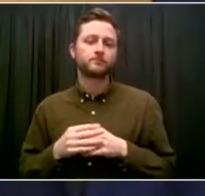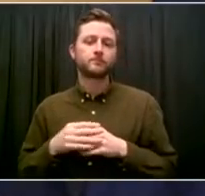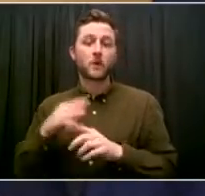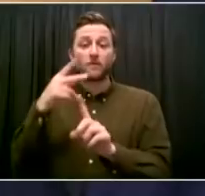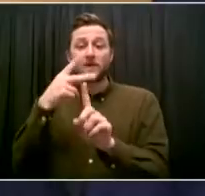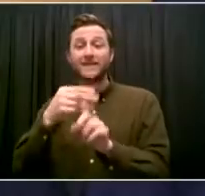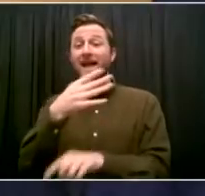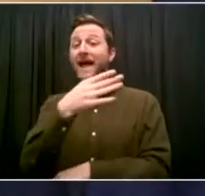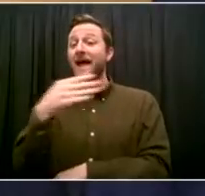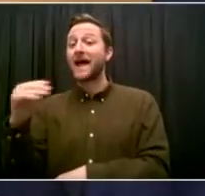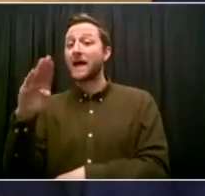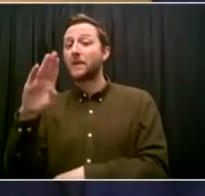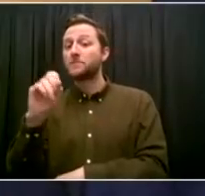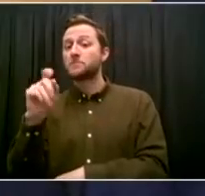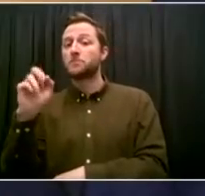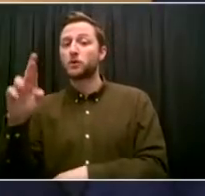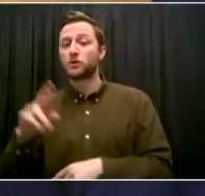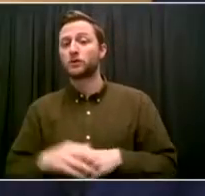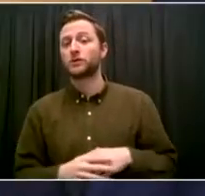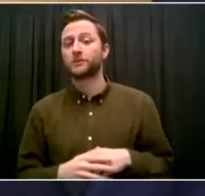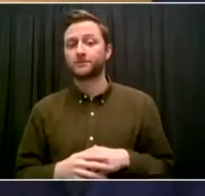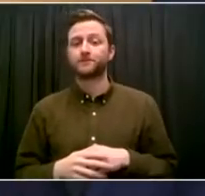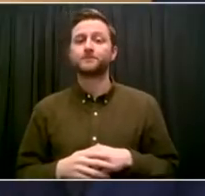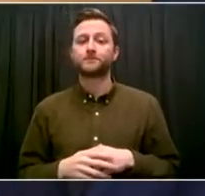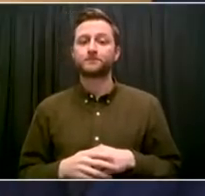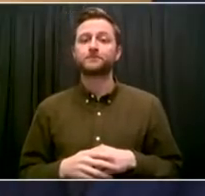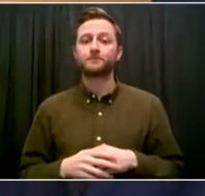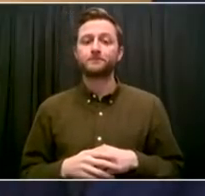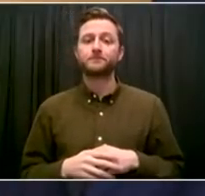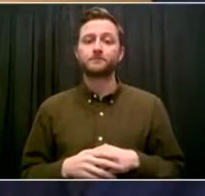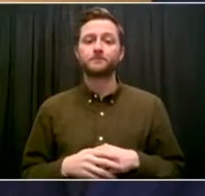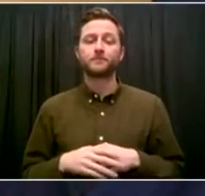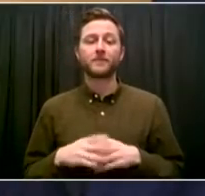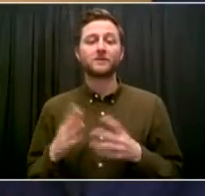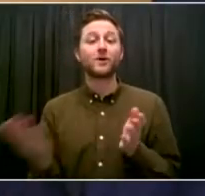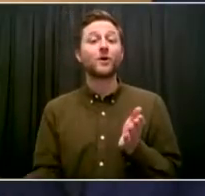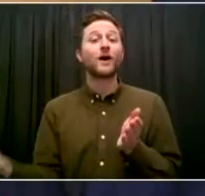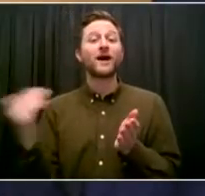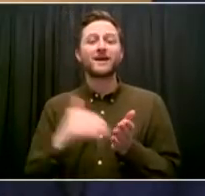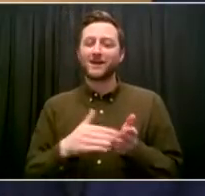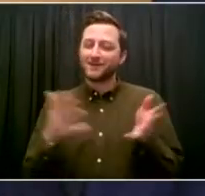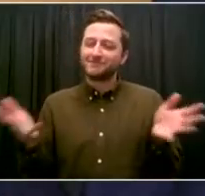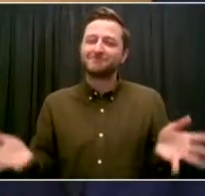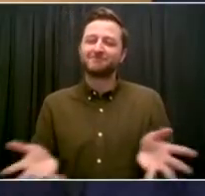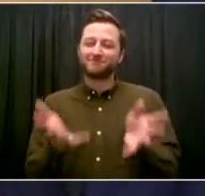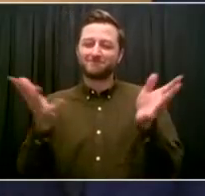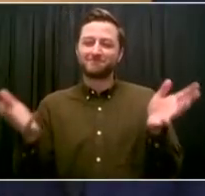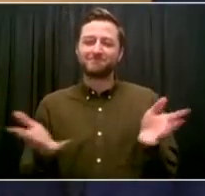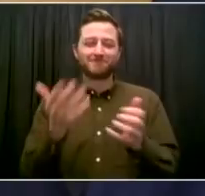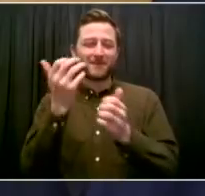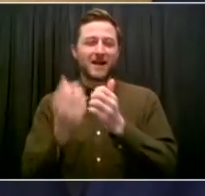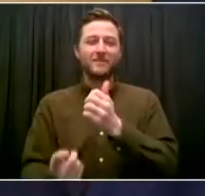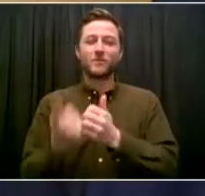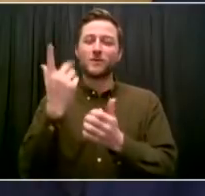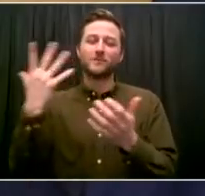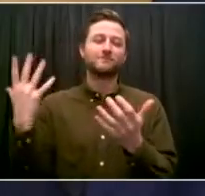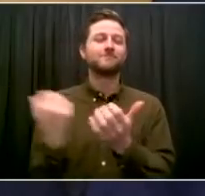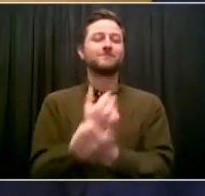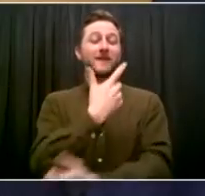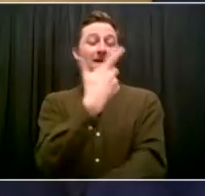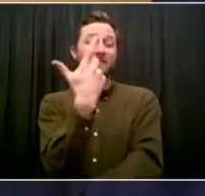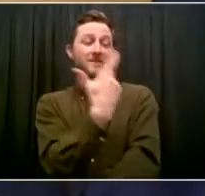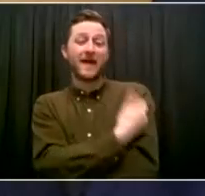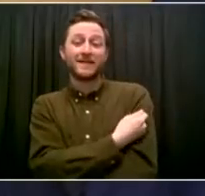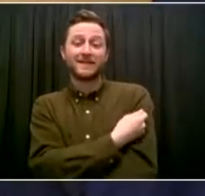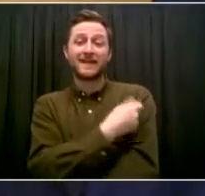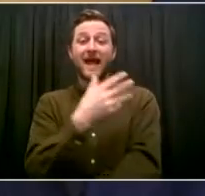encourage everyday New Yorkers, I'm going to say it over and over again, to be vaccinated and boosted. Because when you're getting vaccinated, it will